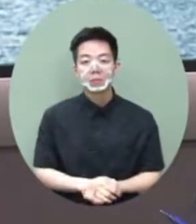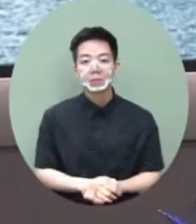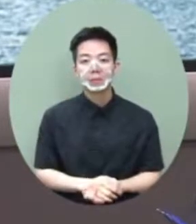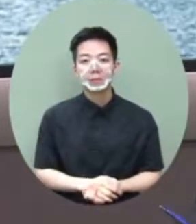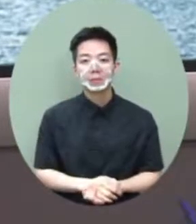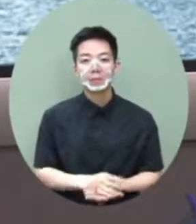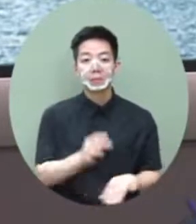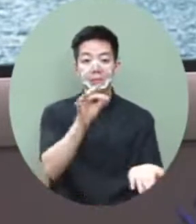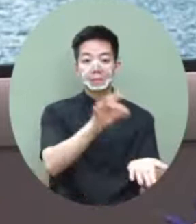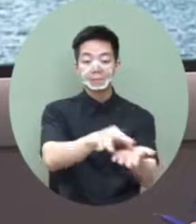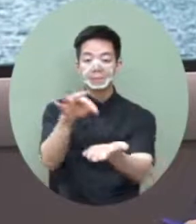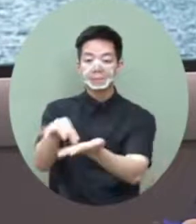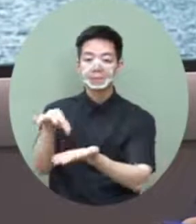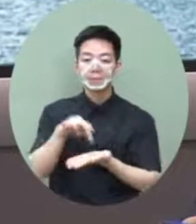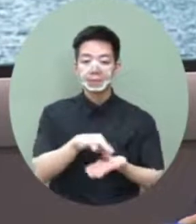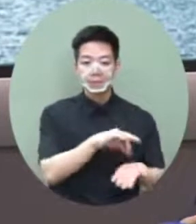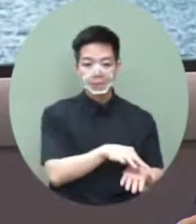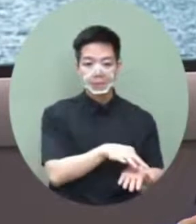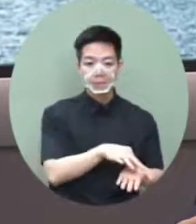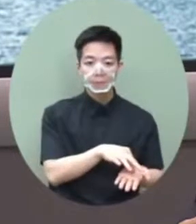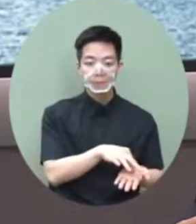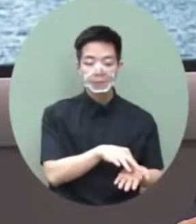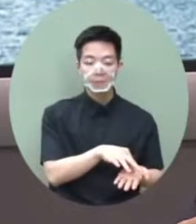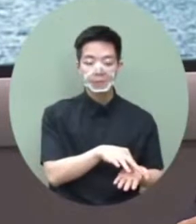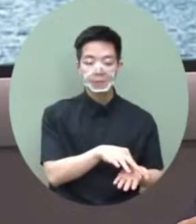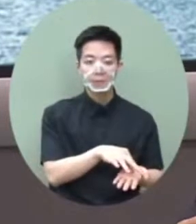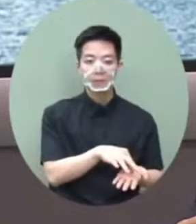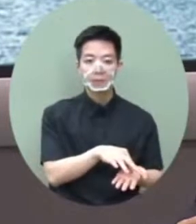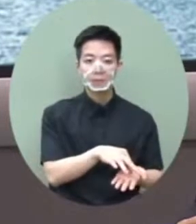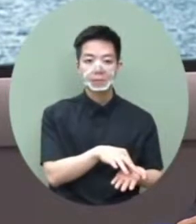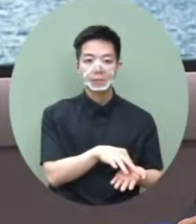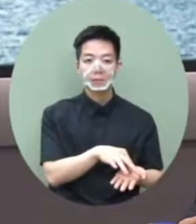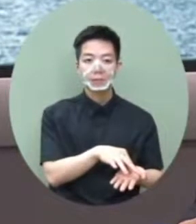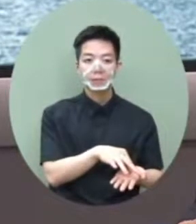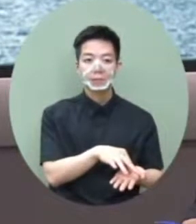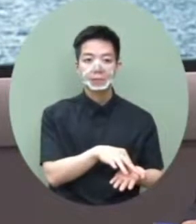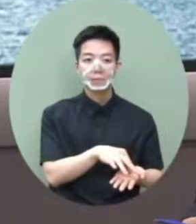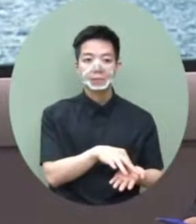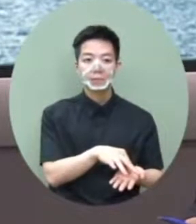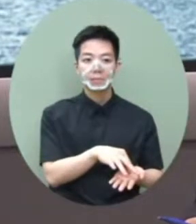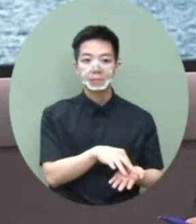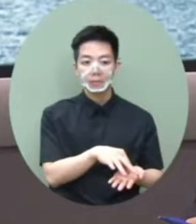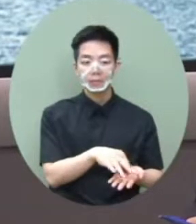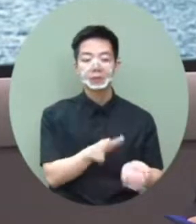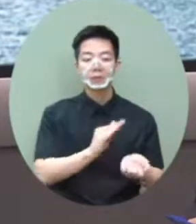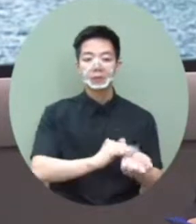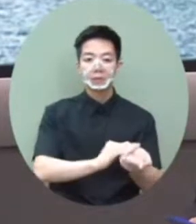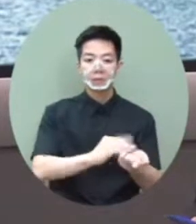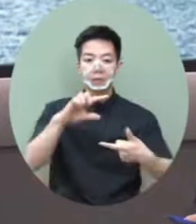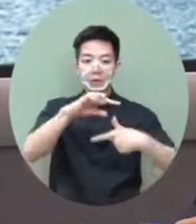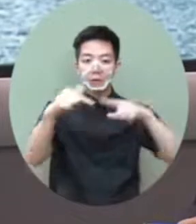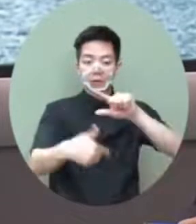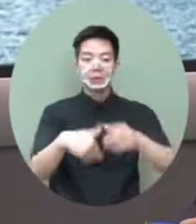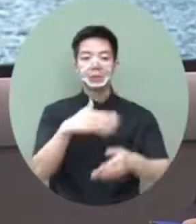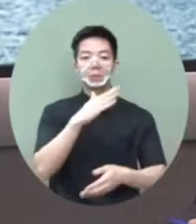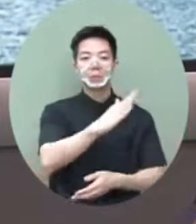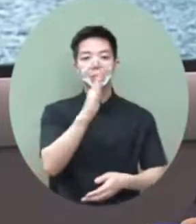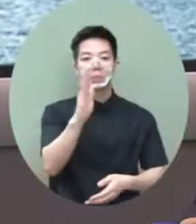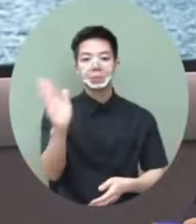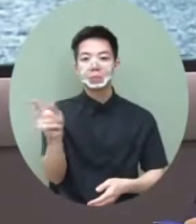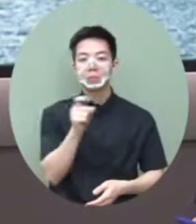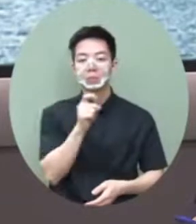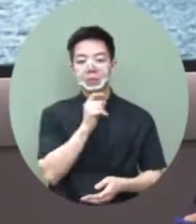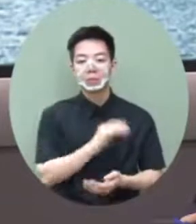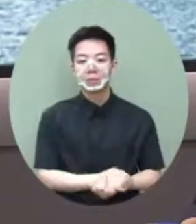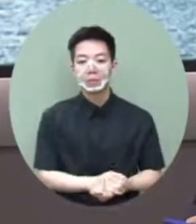the ideal situation is to have more hospital beds, but at the moment, we can only